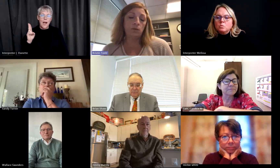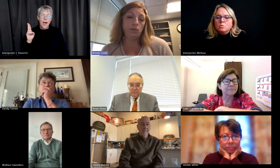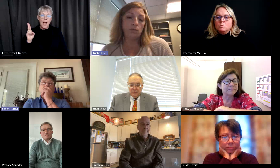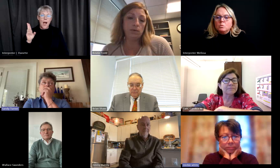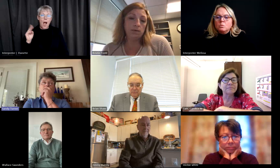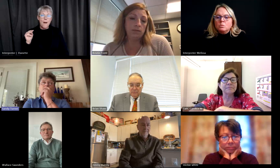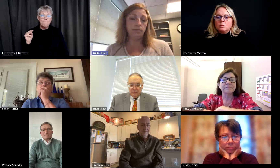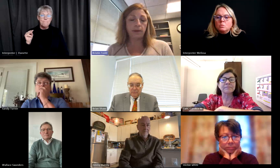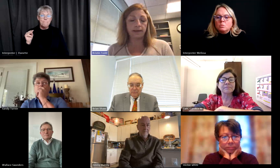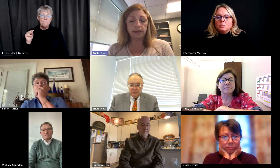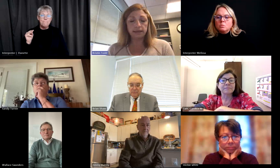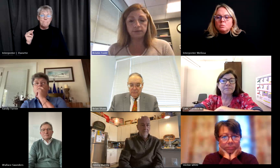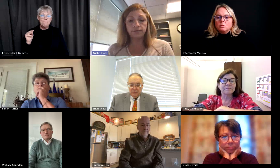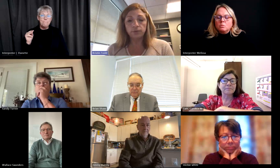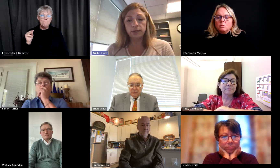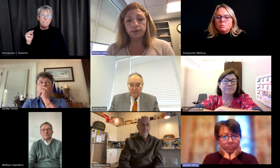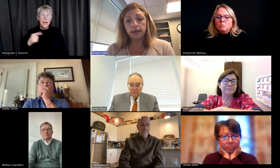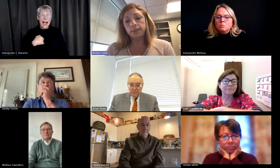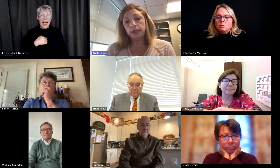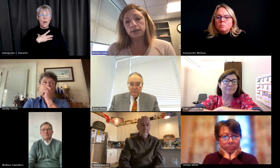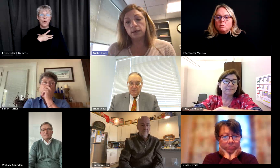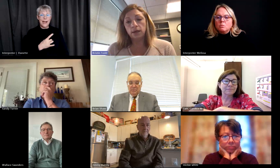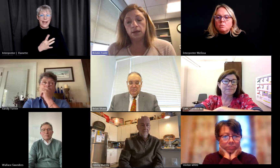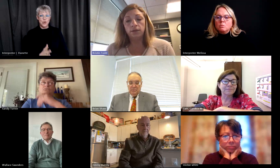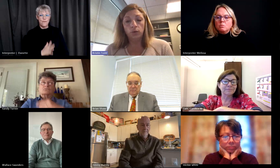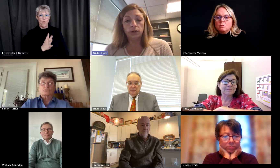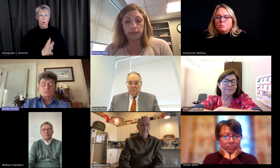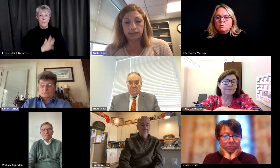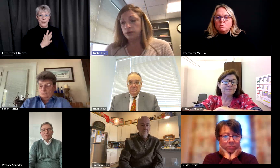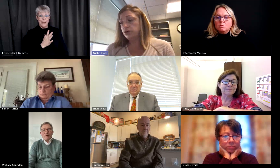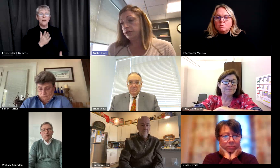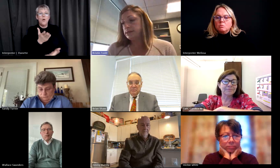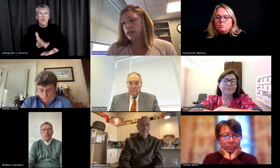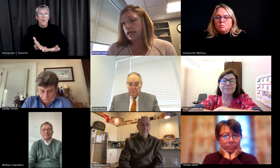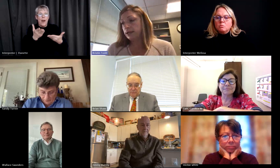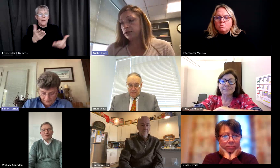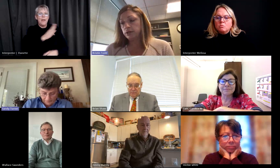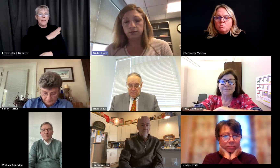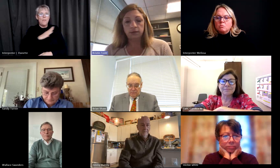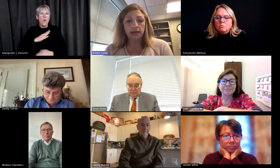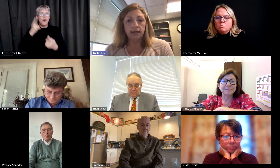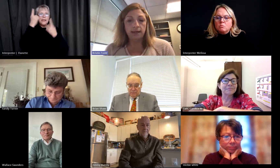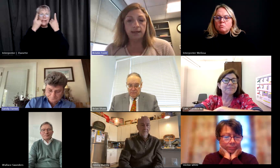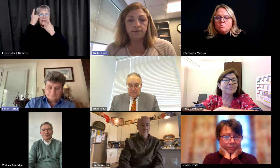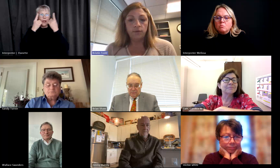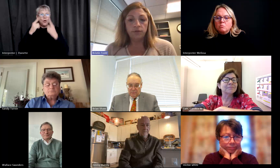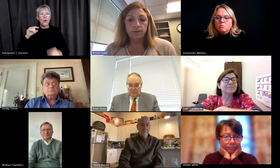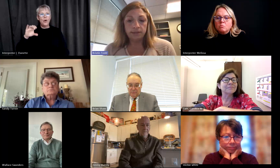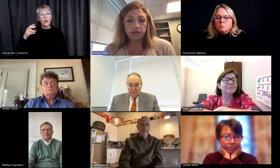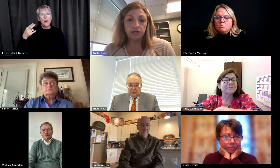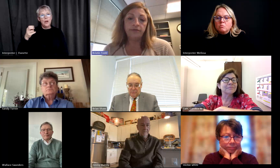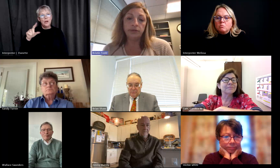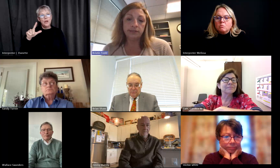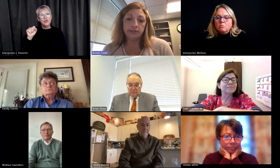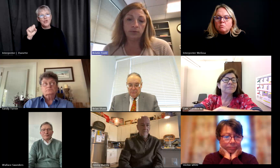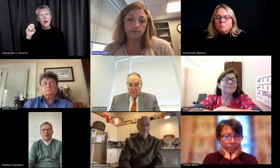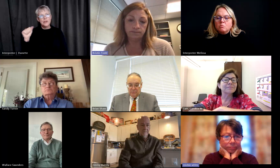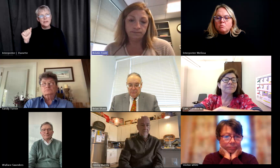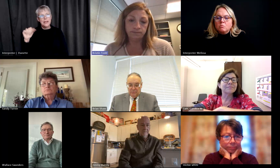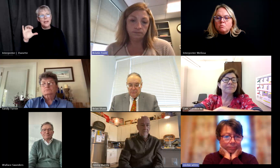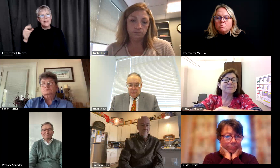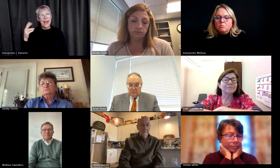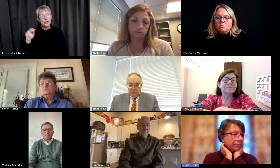So I would like to formally recommend the board consider Chelsea Cashin for the position of